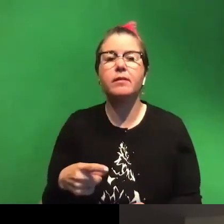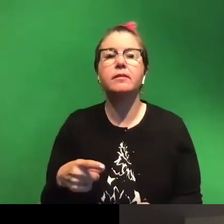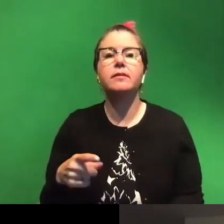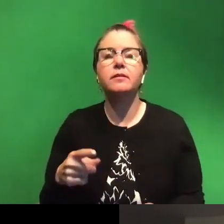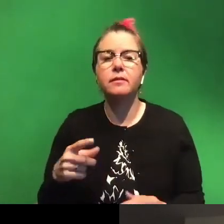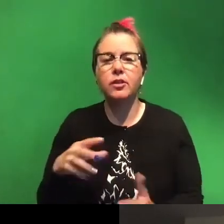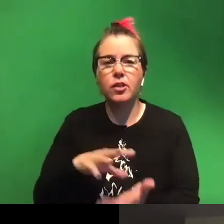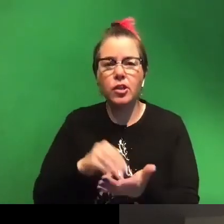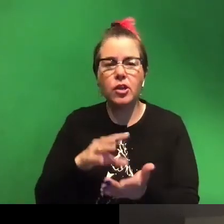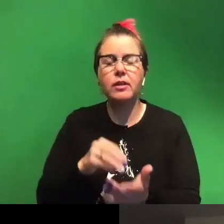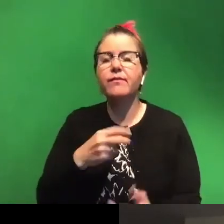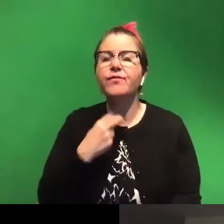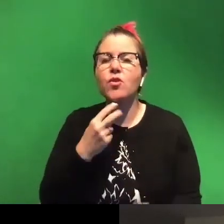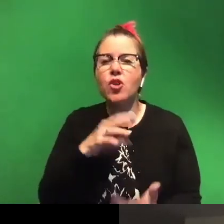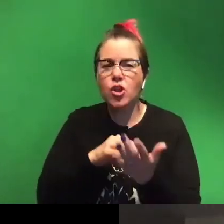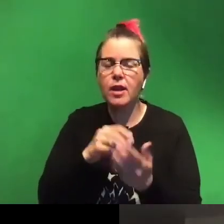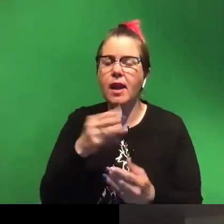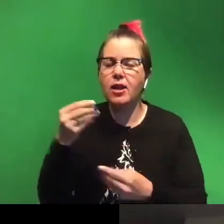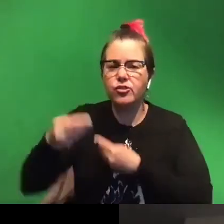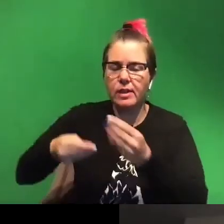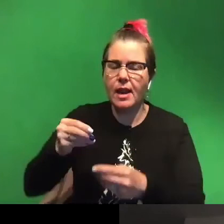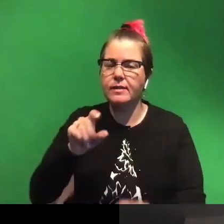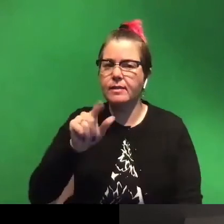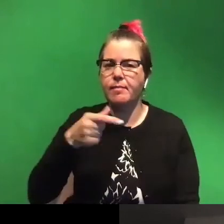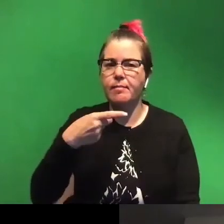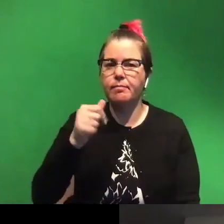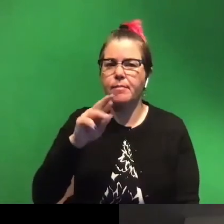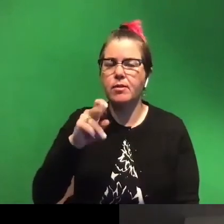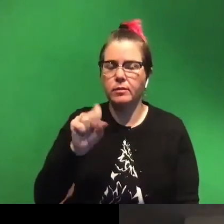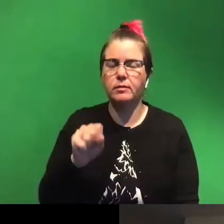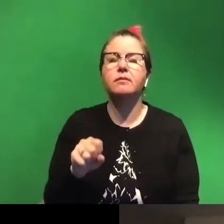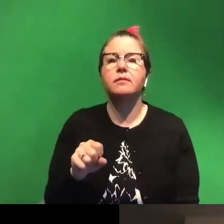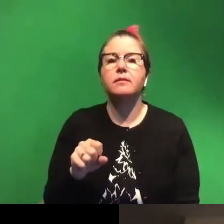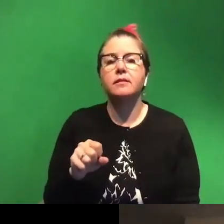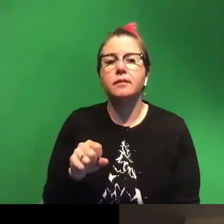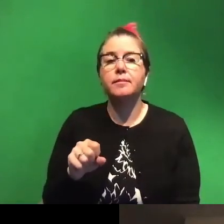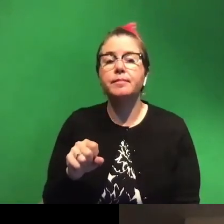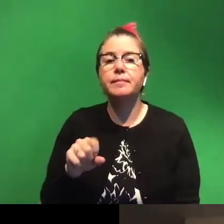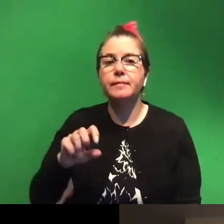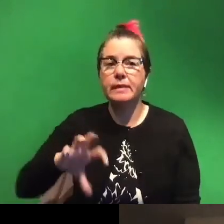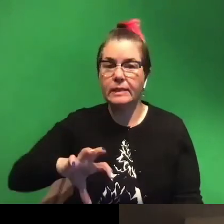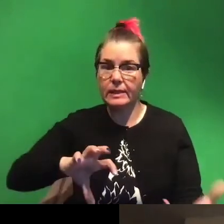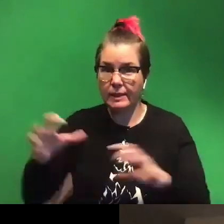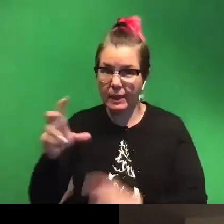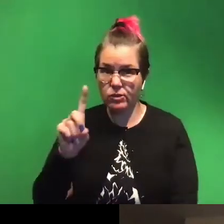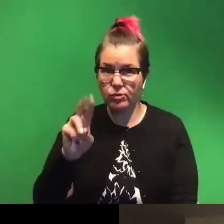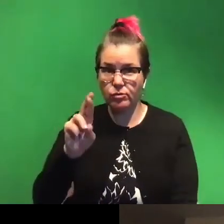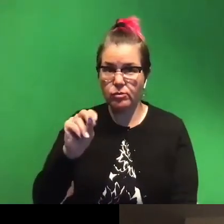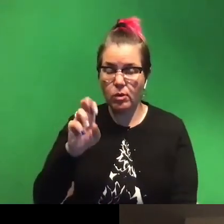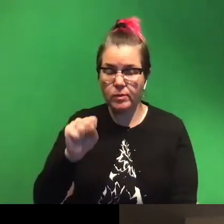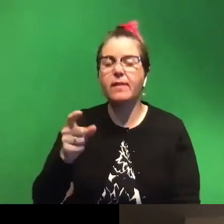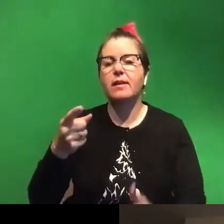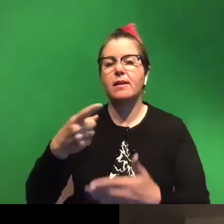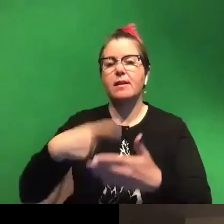in parrots. On the 19th at 1 p.m. Eastern, we're going to be talking about disaster drones. And then the following week is